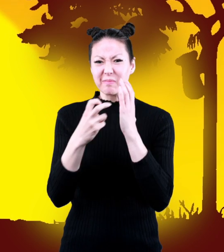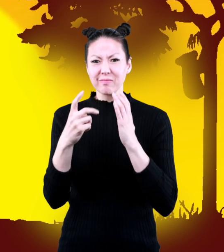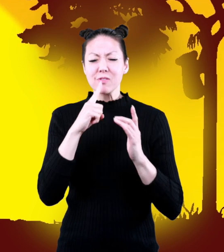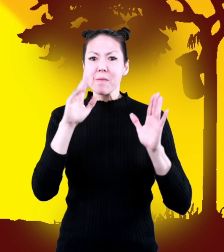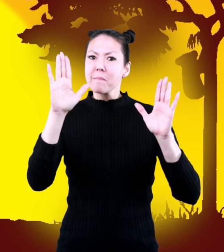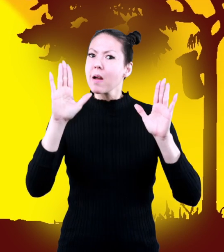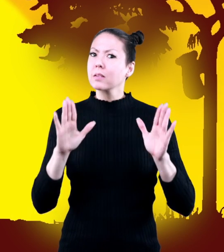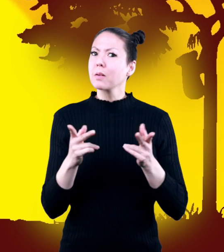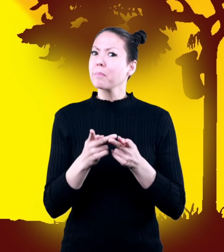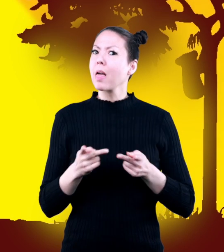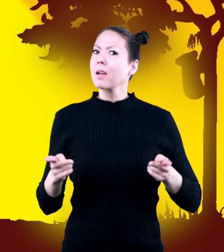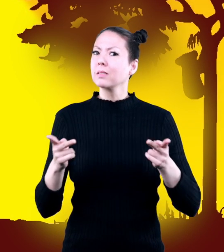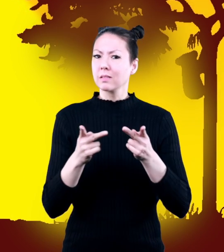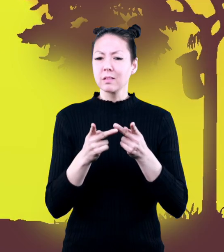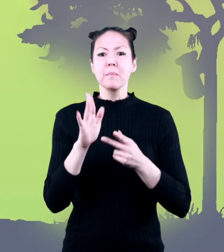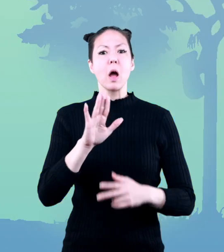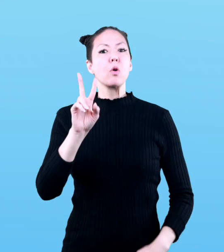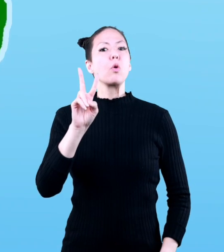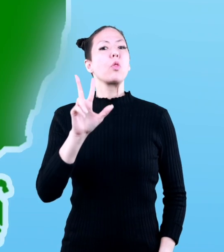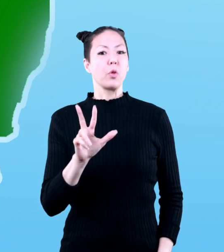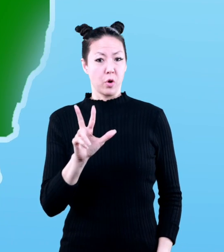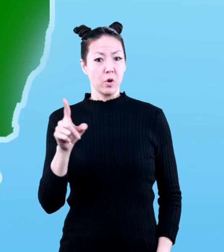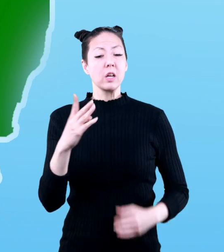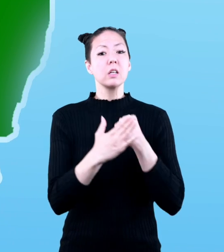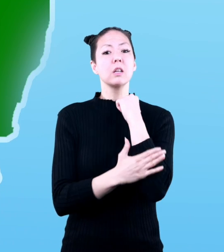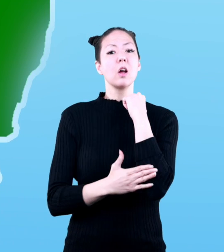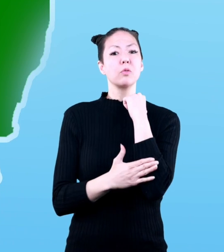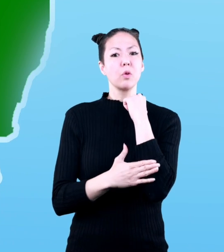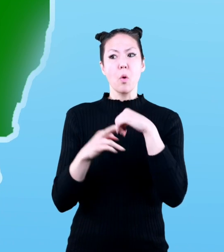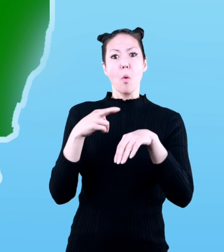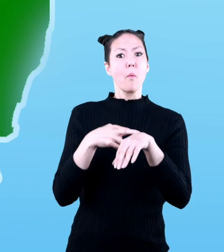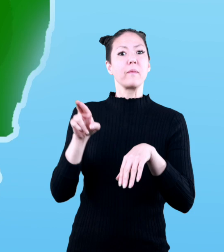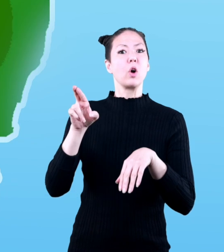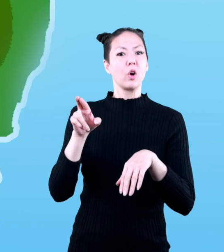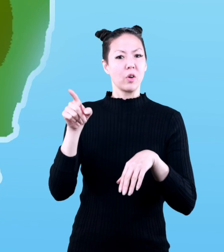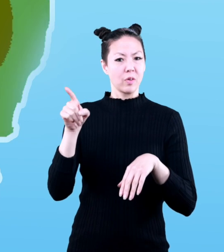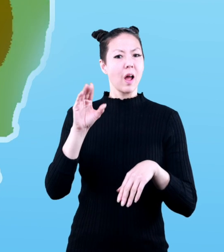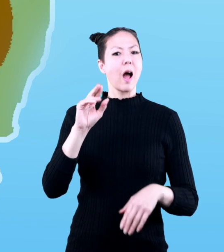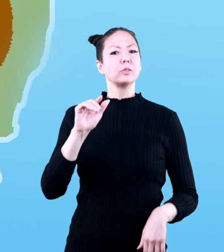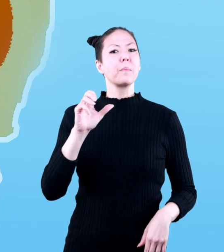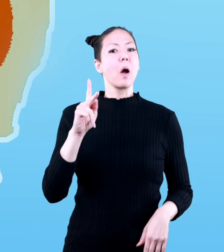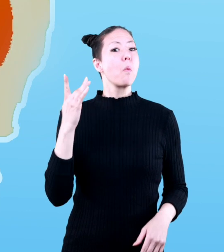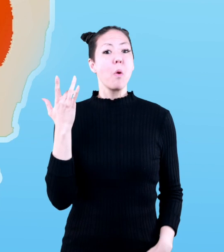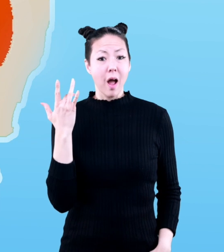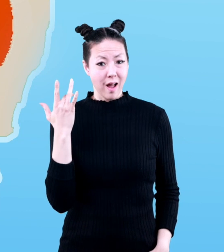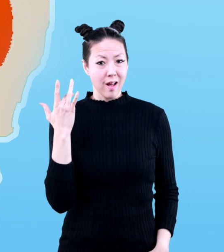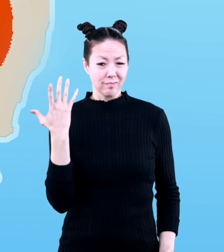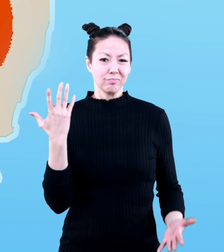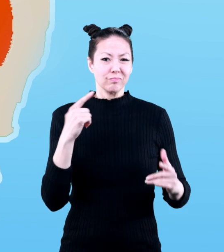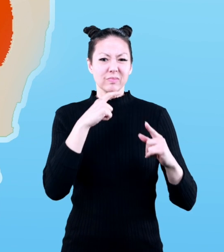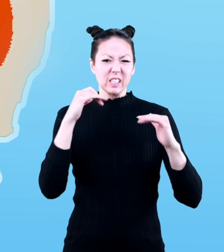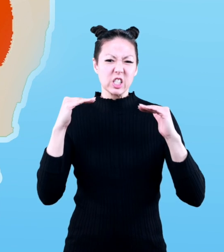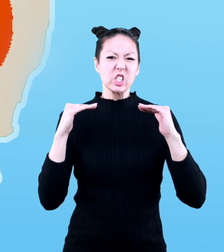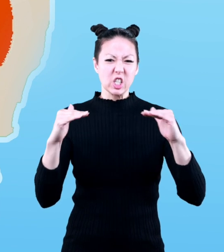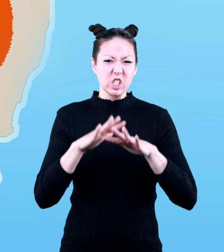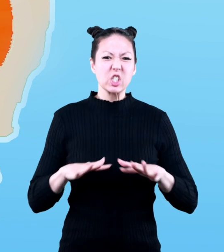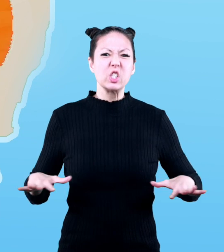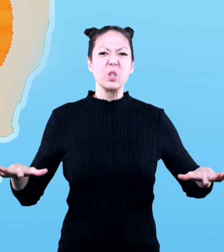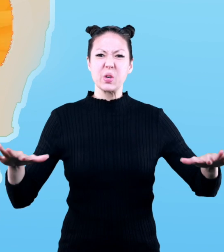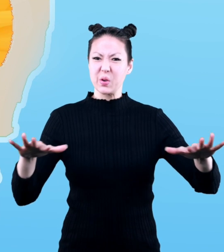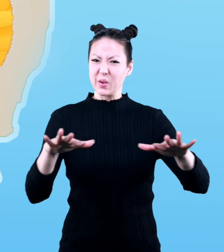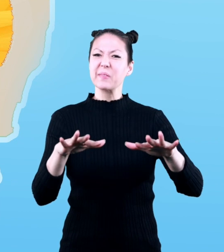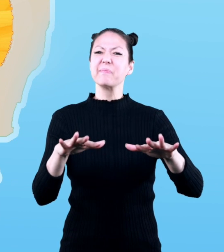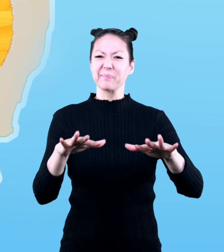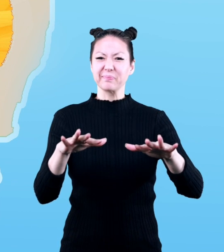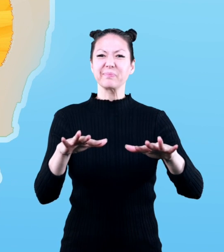Let's go explore this amazing place. About 2/3 of the country is referred to as the Outback because